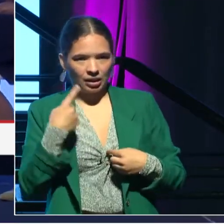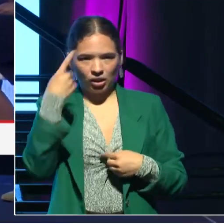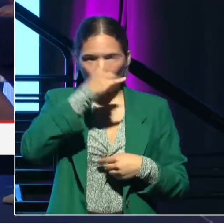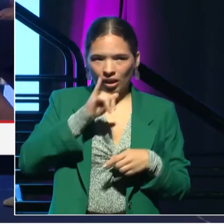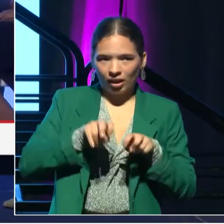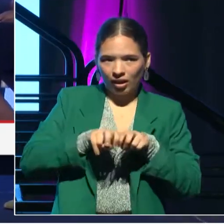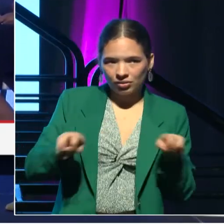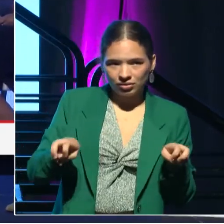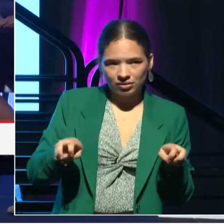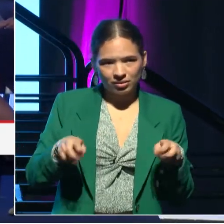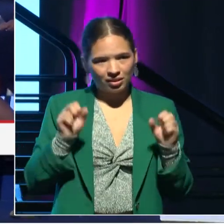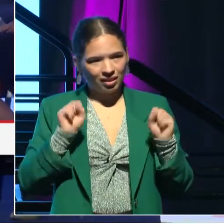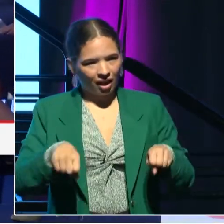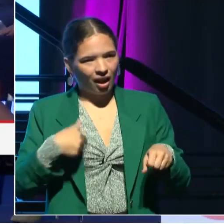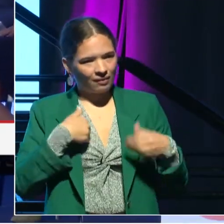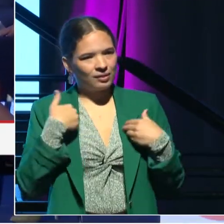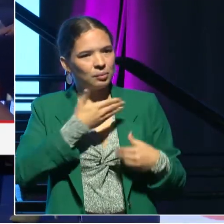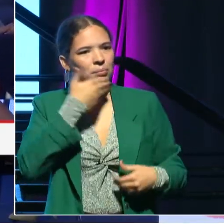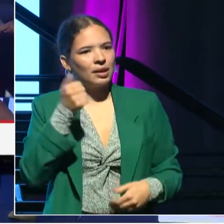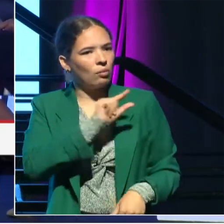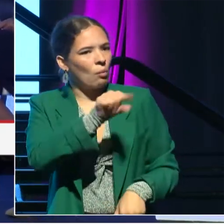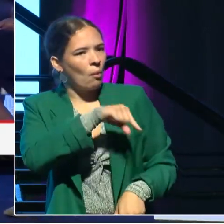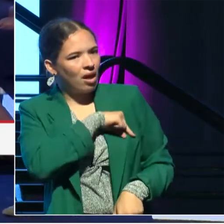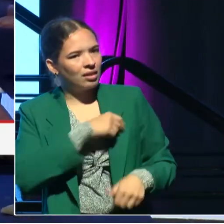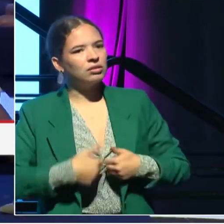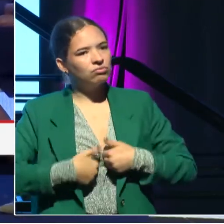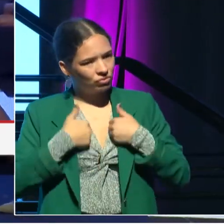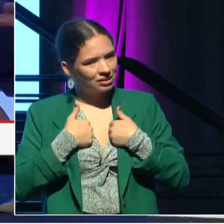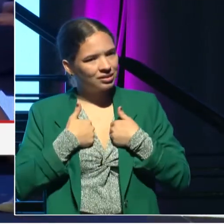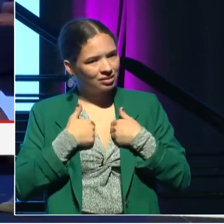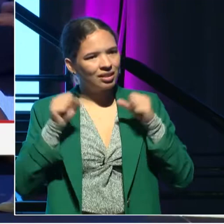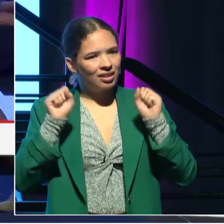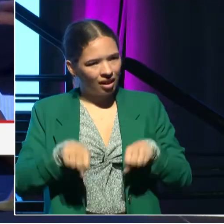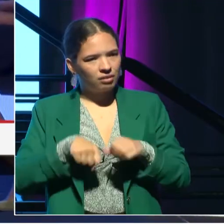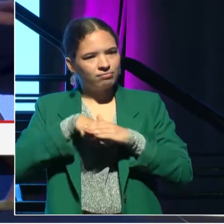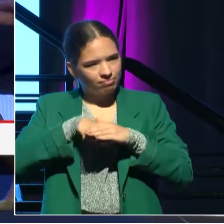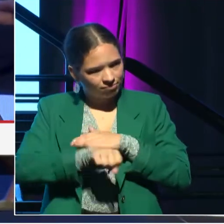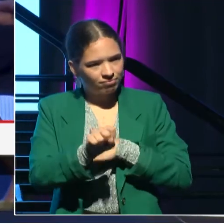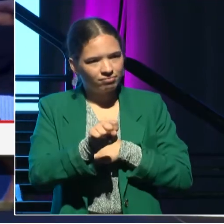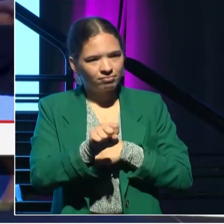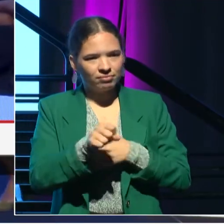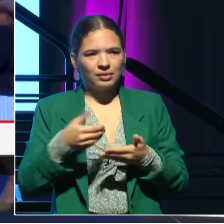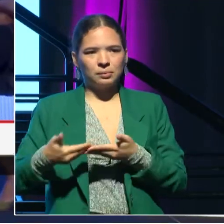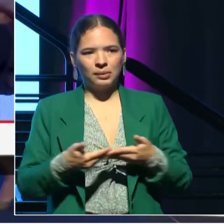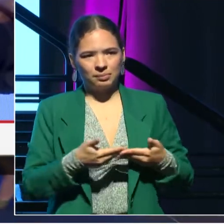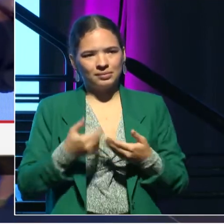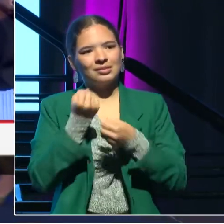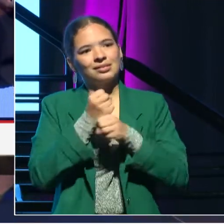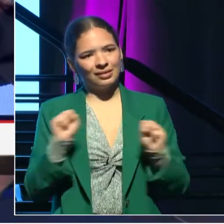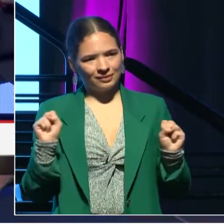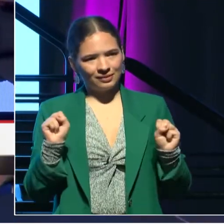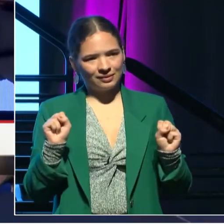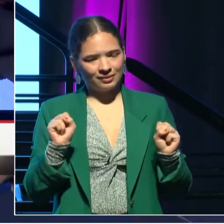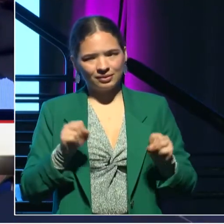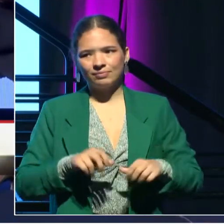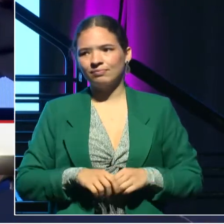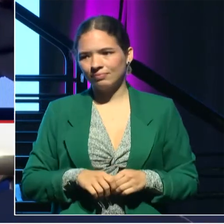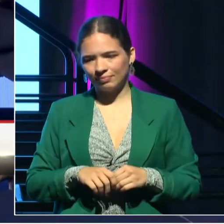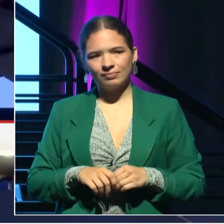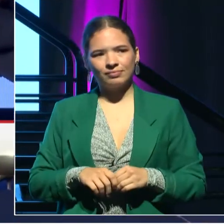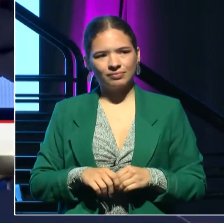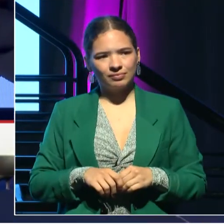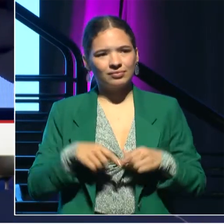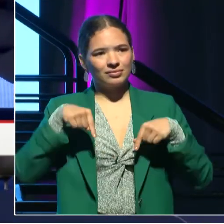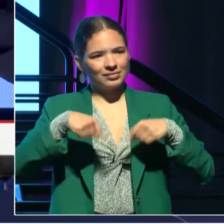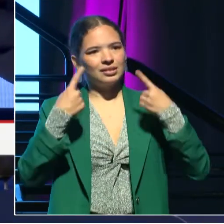life and be able to carry their babies to full term. So declaring racism as a public health crisis was not just words on paper. For me,